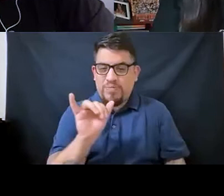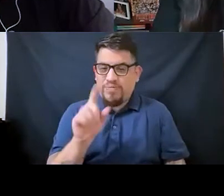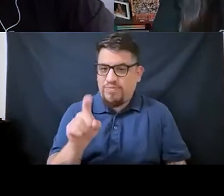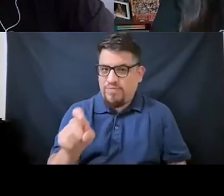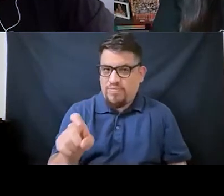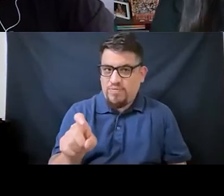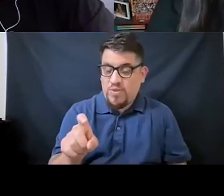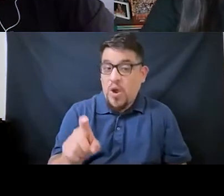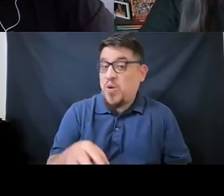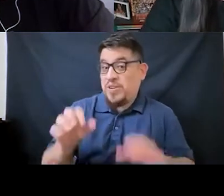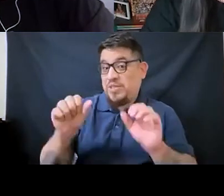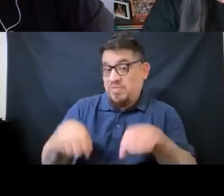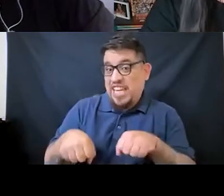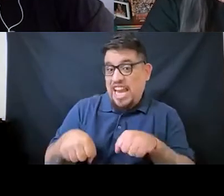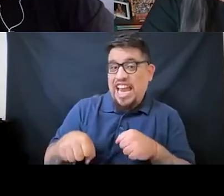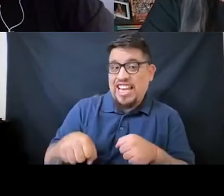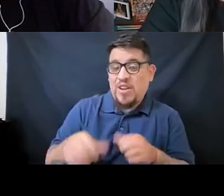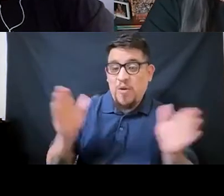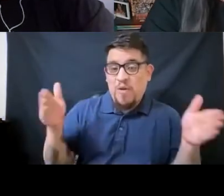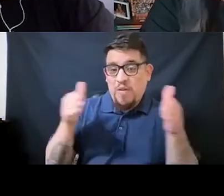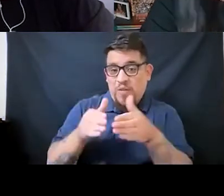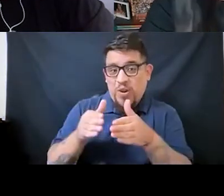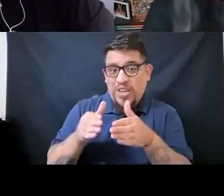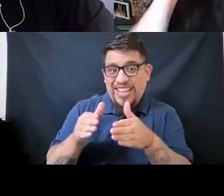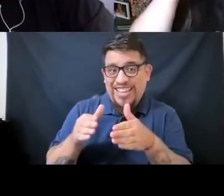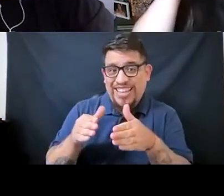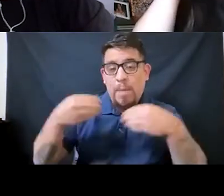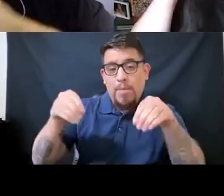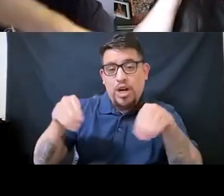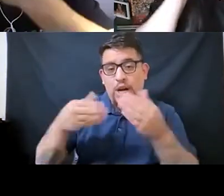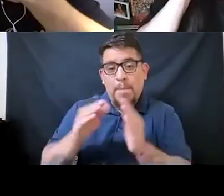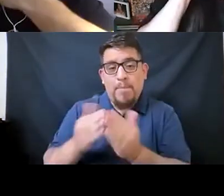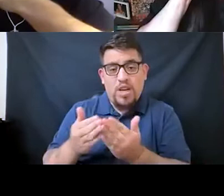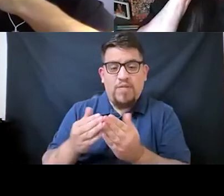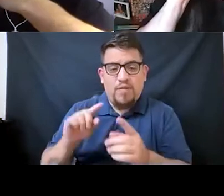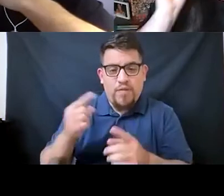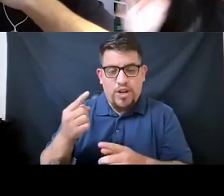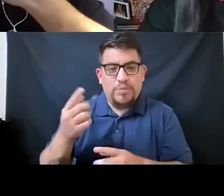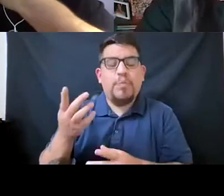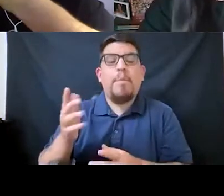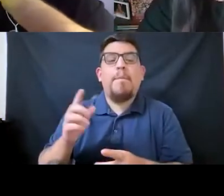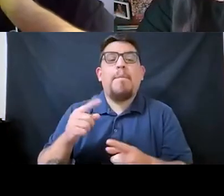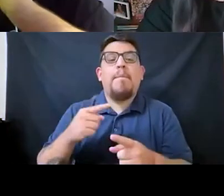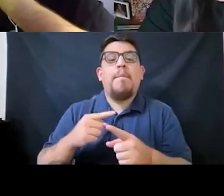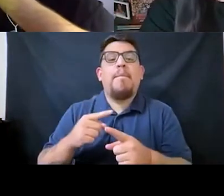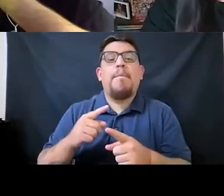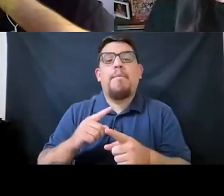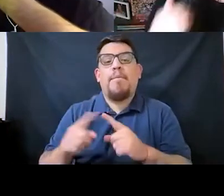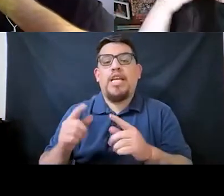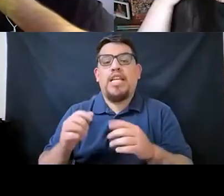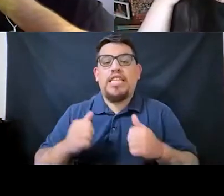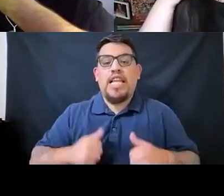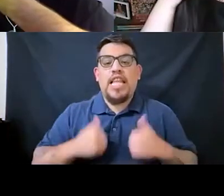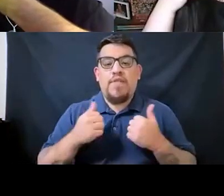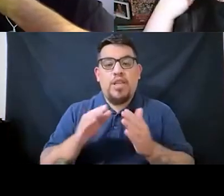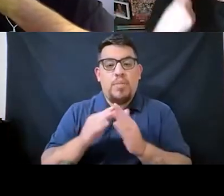We could. We're kind of focusing on getting marketing the book out there, but you know, there's the life of the book can be supplemented